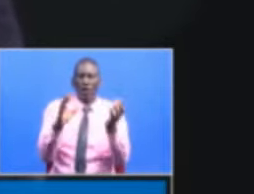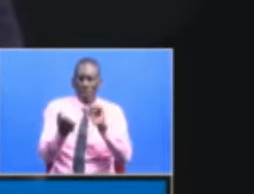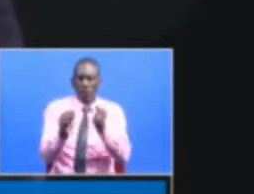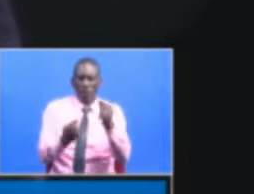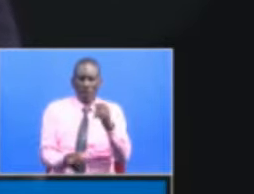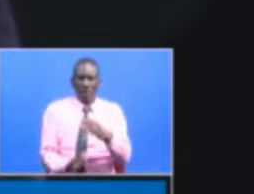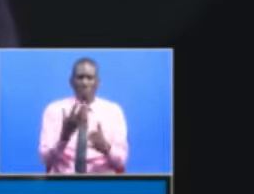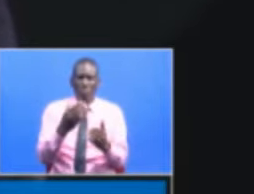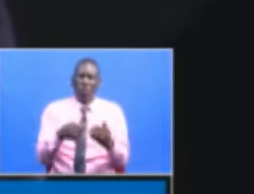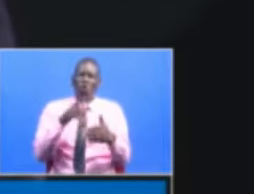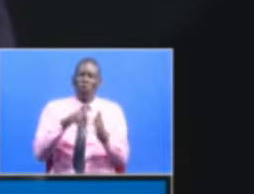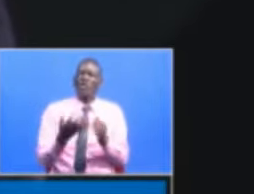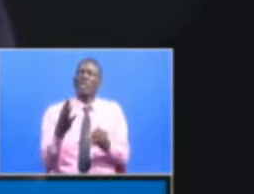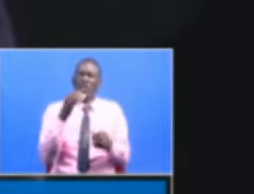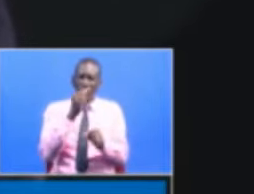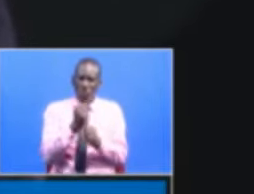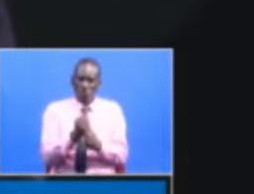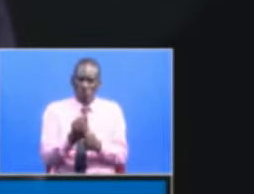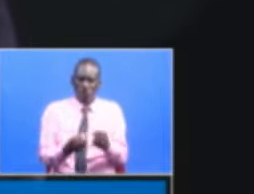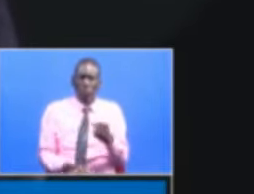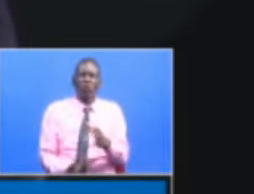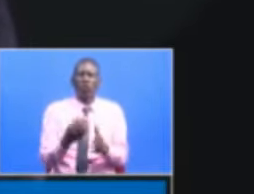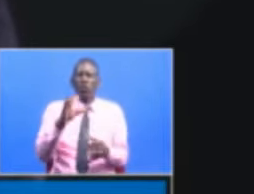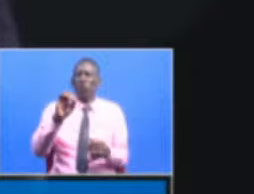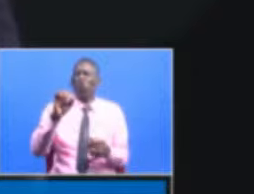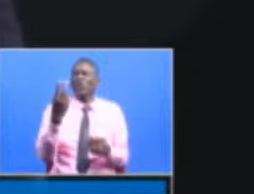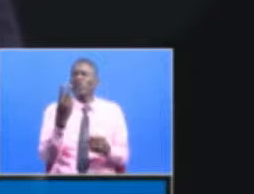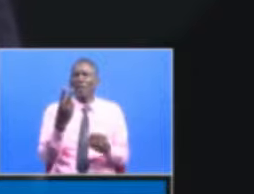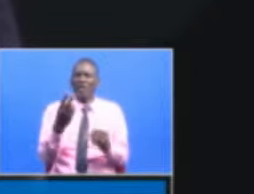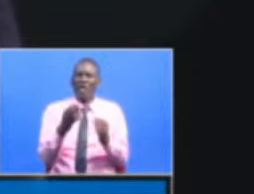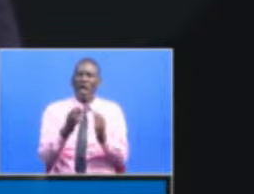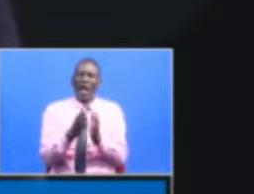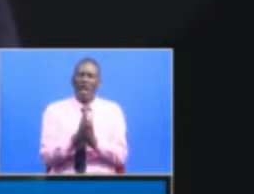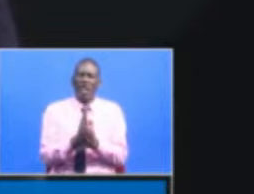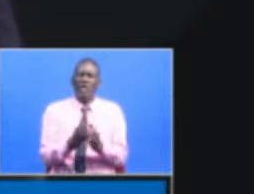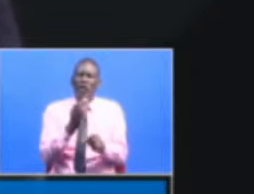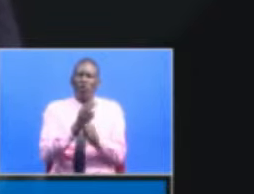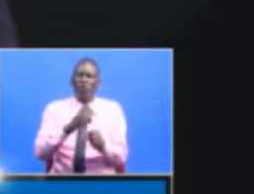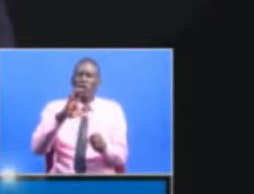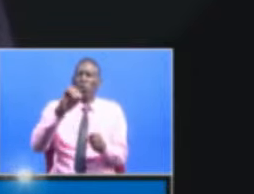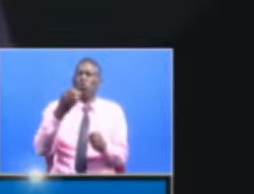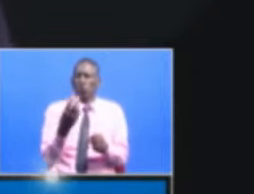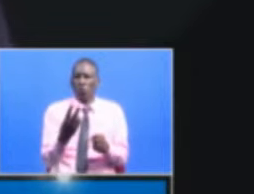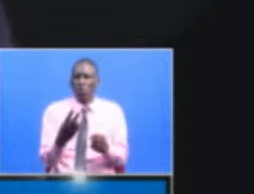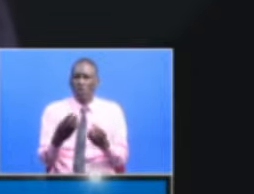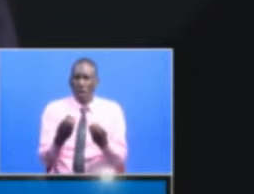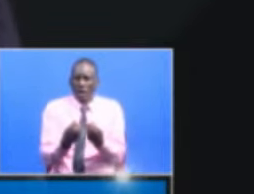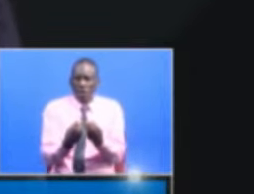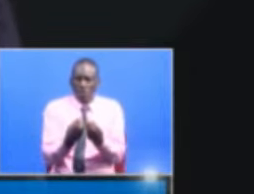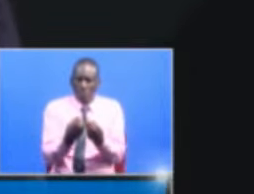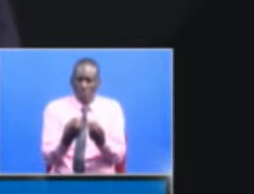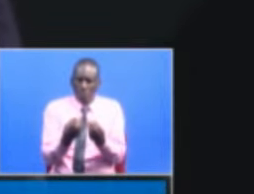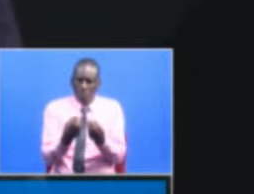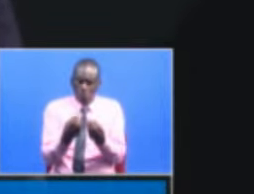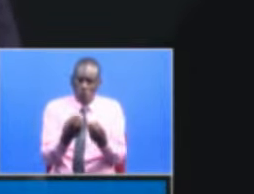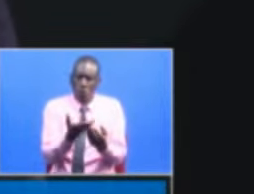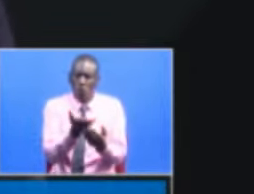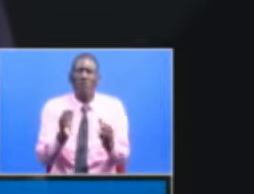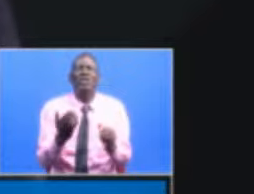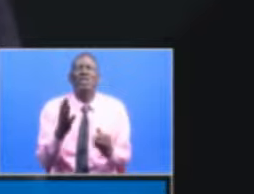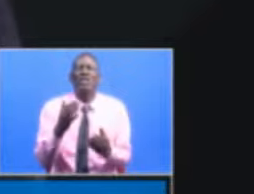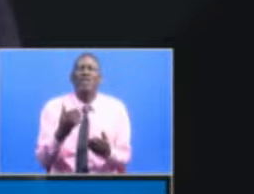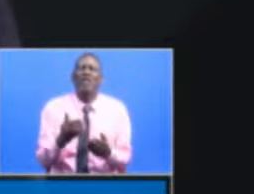release oxygen and absorb the carbon, and most of these trees, they are sitting on tons and tons of carbon, mm. which if released